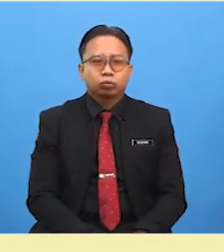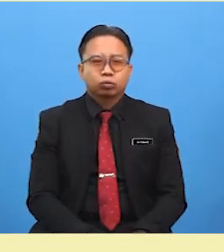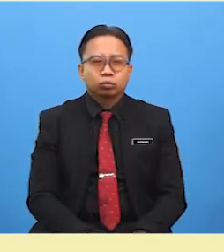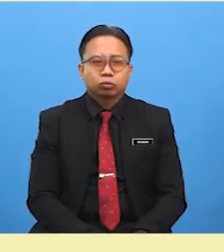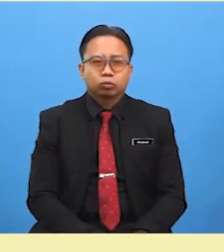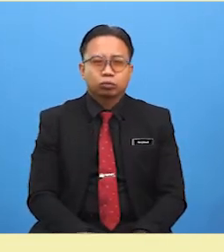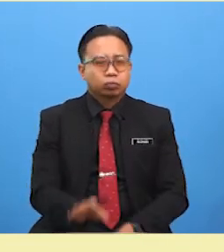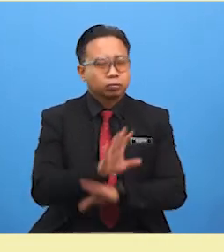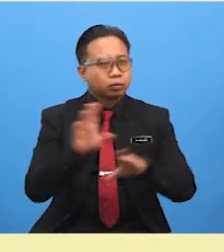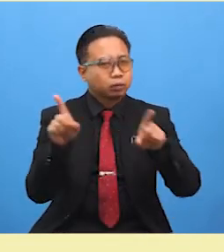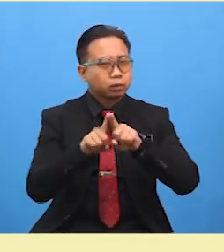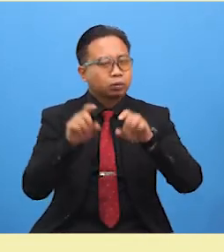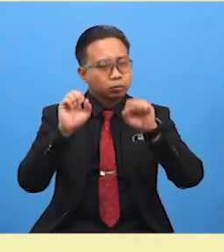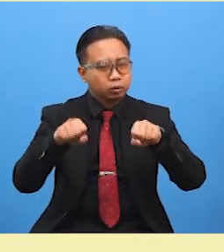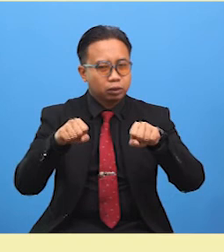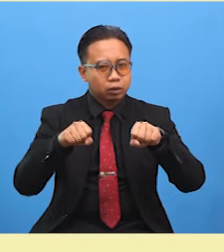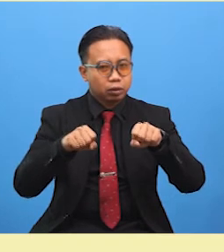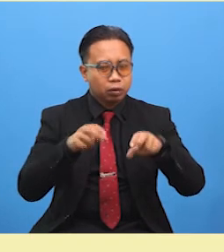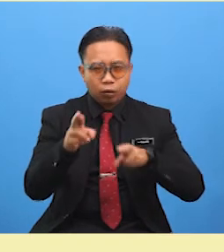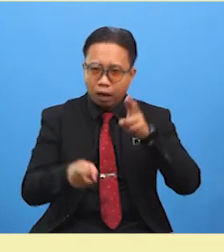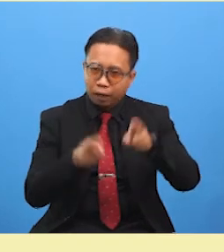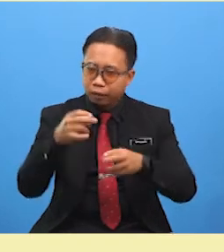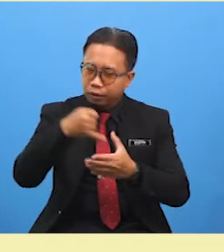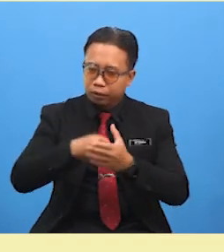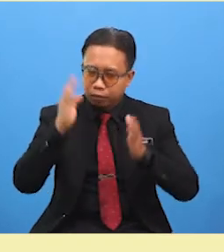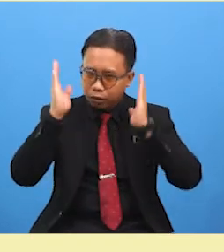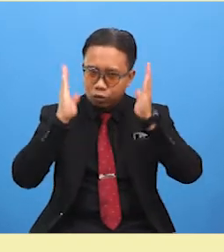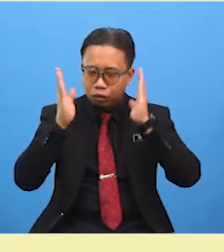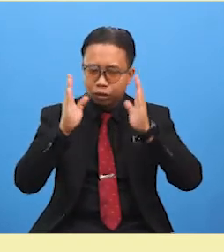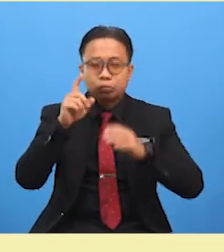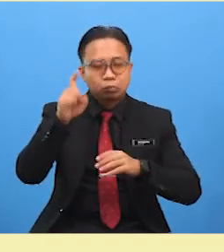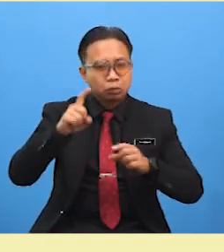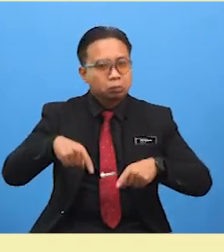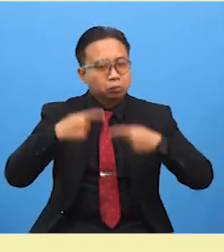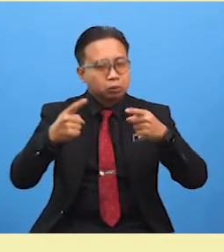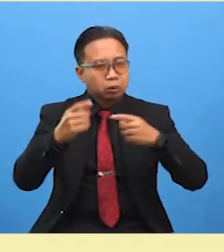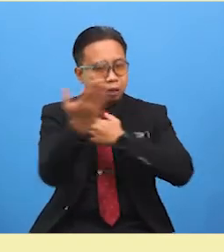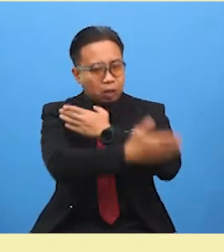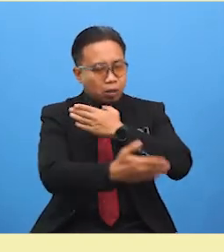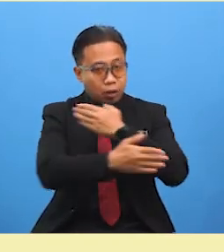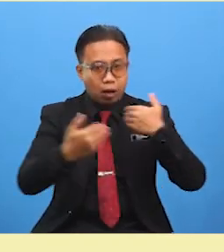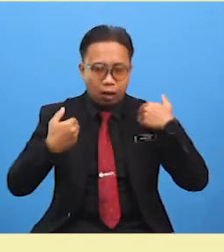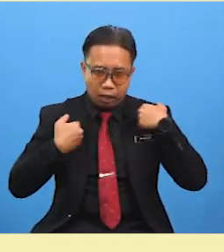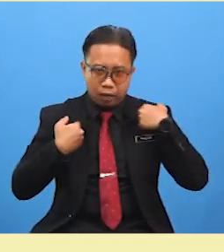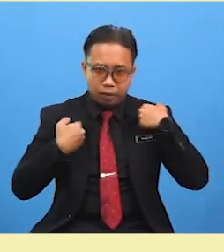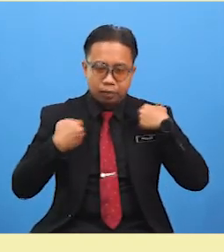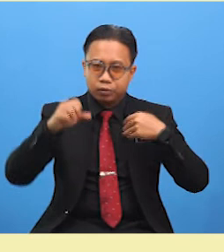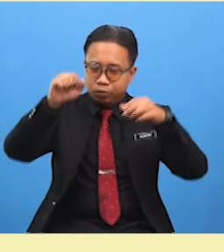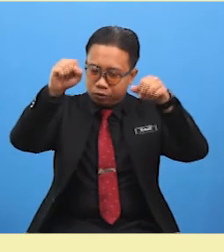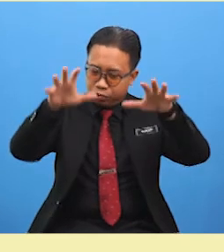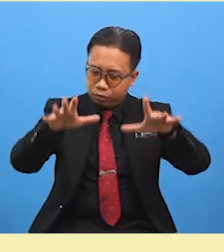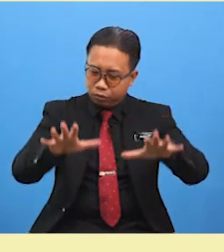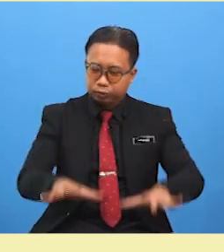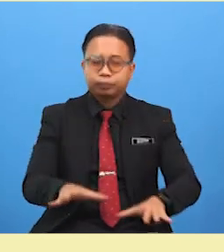ski mobile, is not something that you can ride in Malaysia. And you would have to go to countries that have snow to be able to enjoy such transportation.